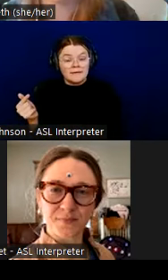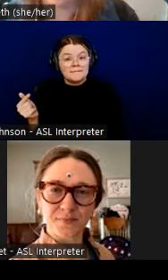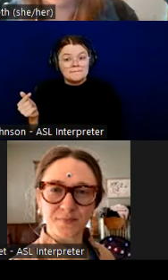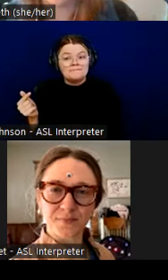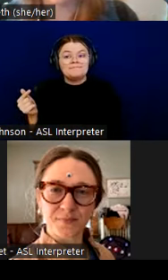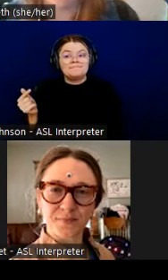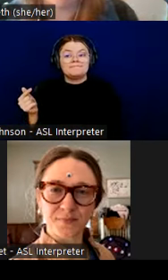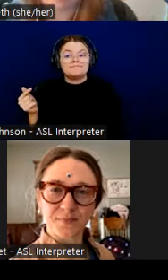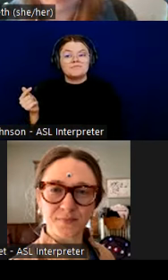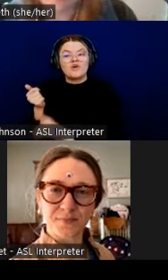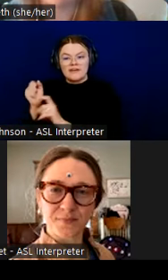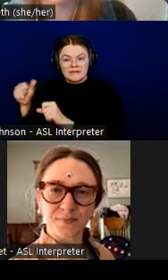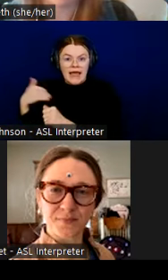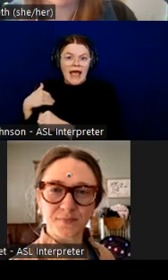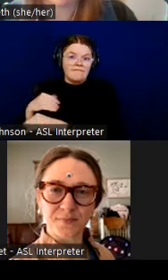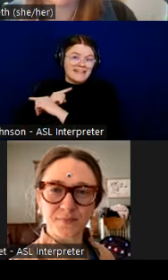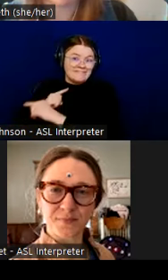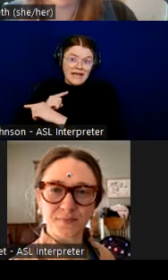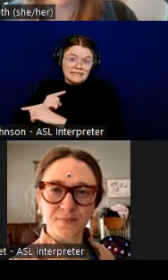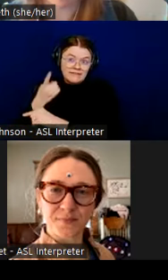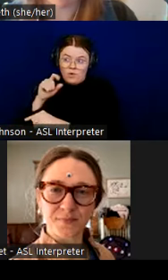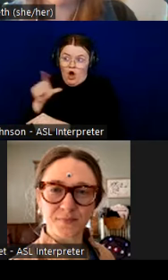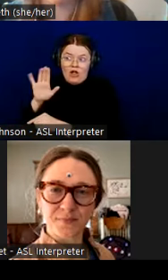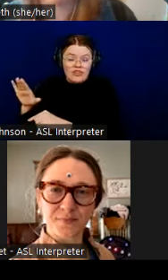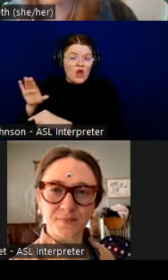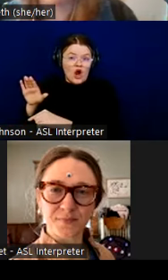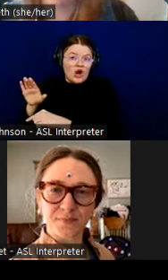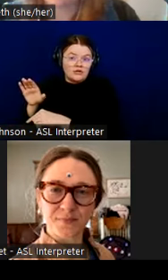defense for any crime committed as a direct result of being trafficked.